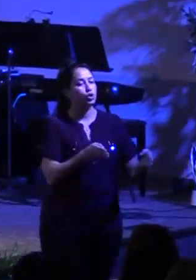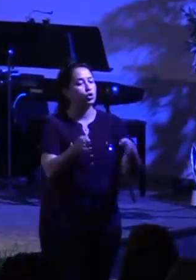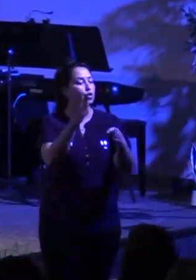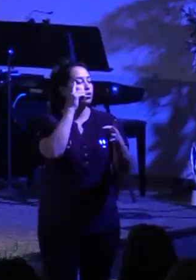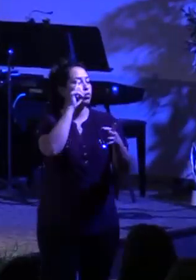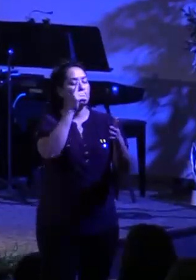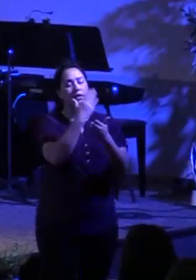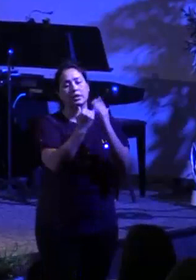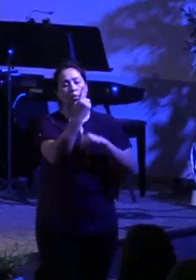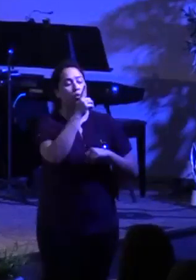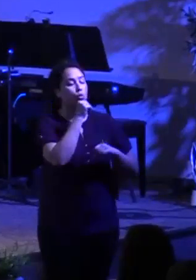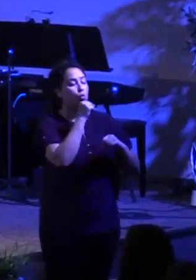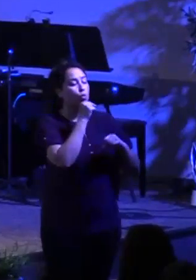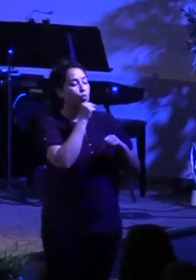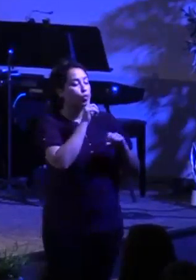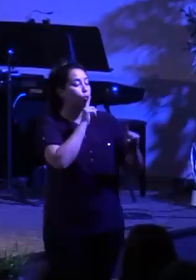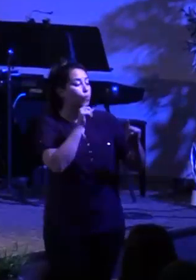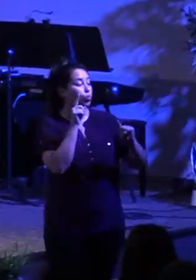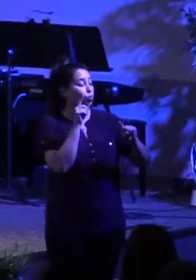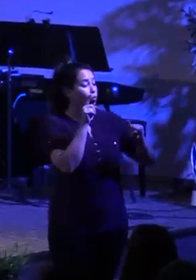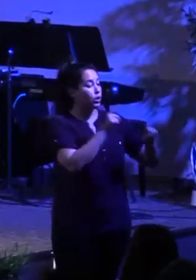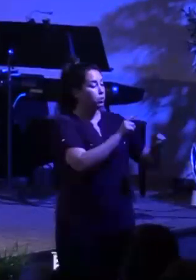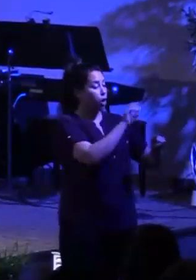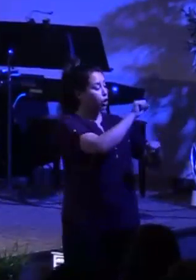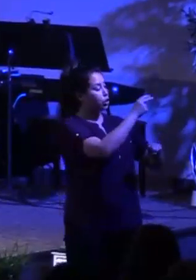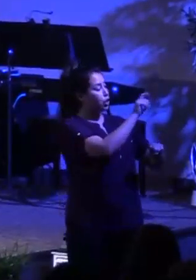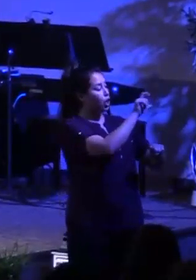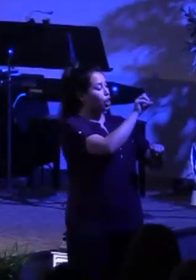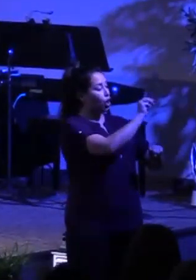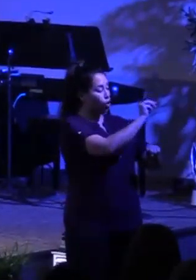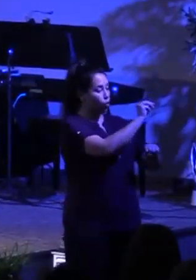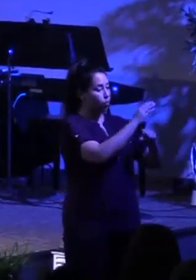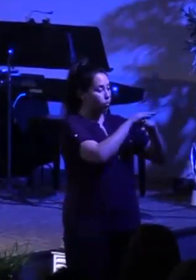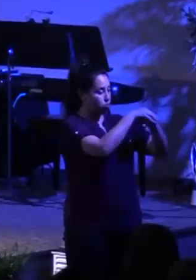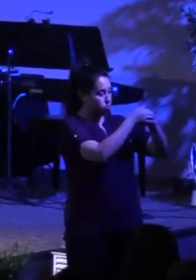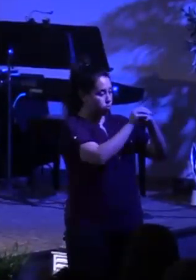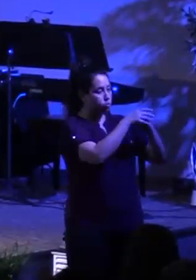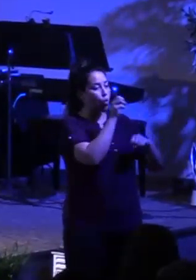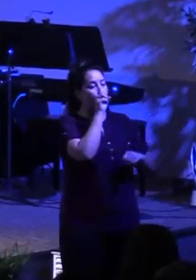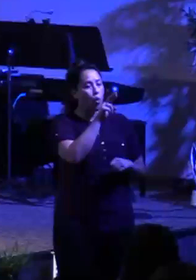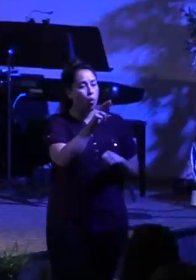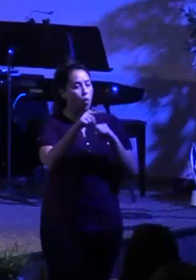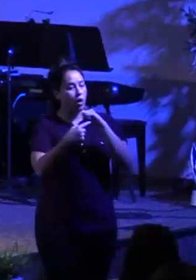reactionary and limbic to metacognitive shalom. Is it too brainy? Is it too cerebral?